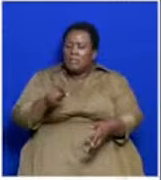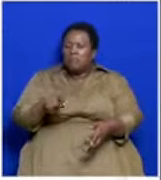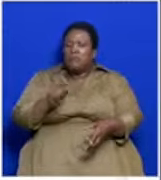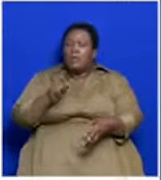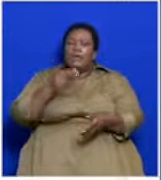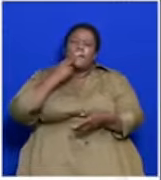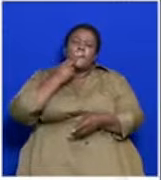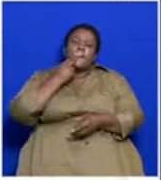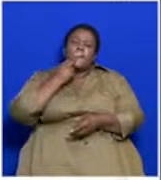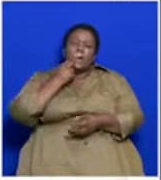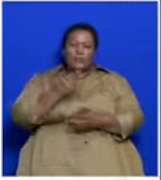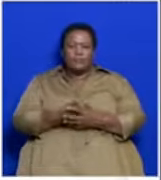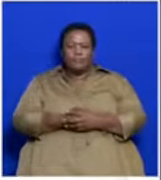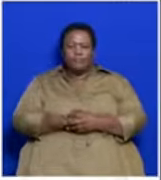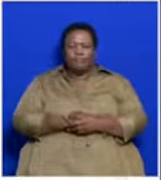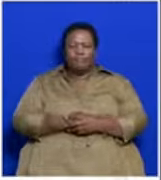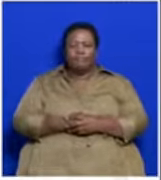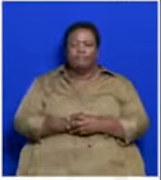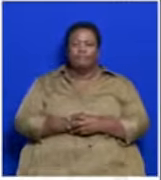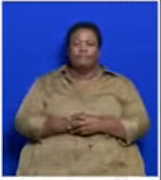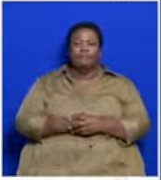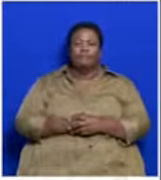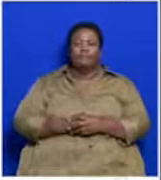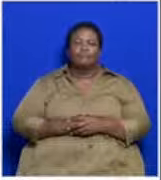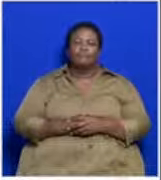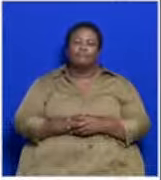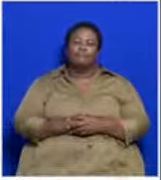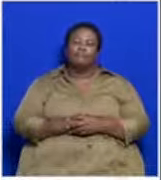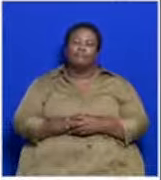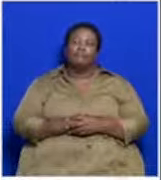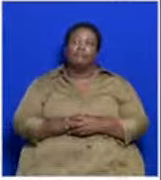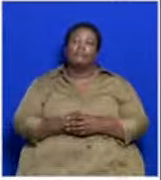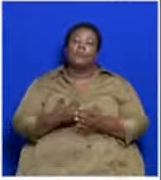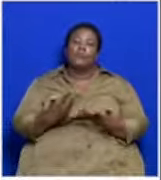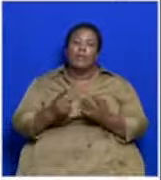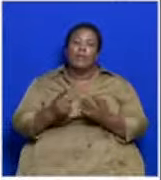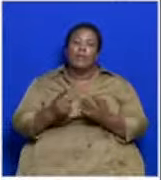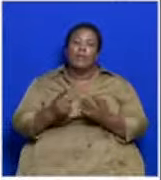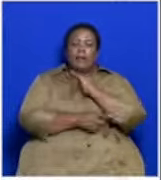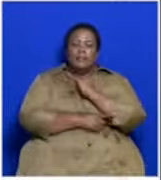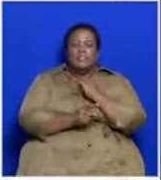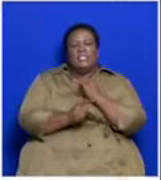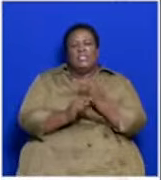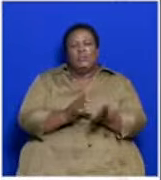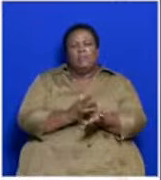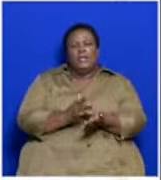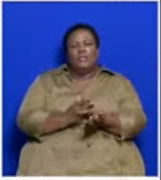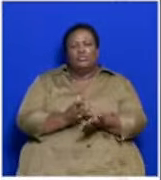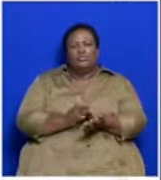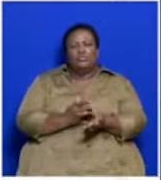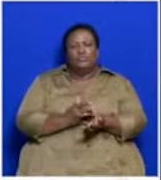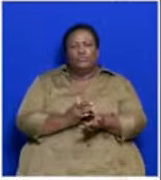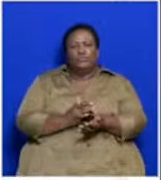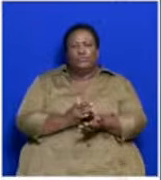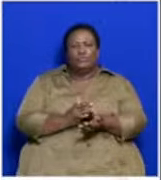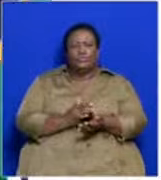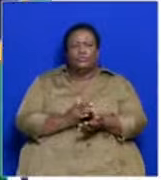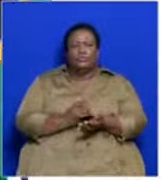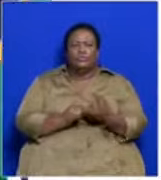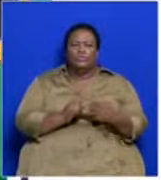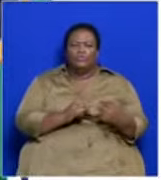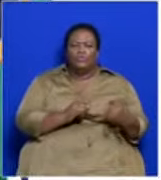And lastly then, if we go to page, we'll scroll quickly back to page 180.